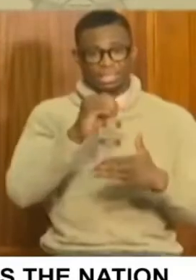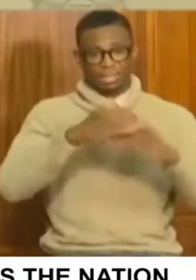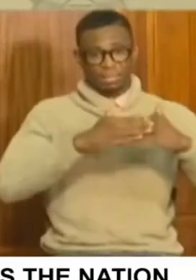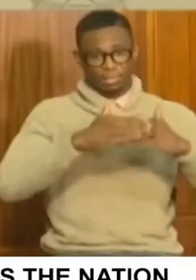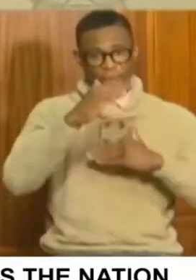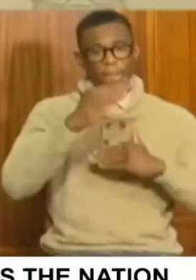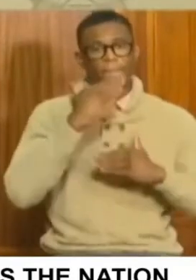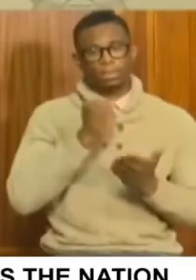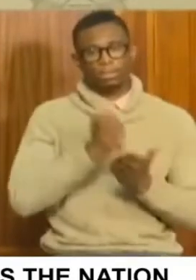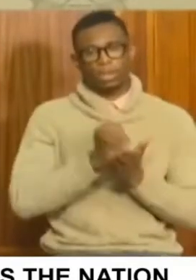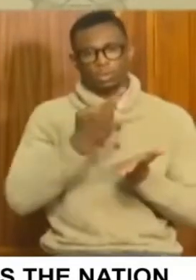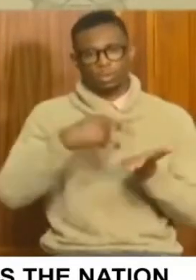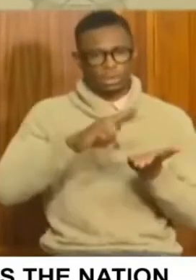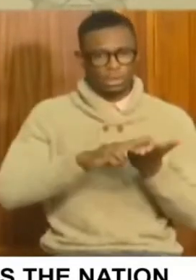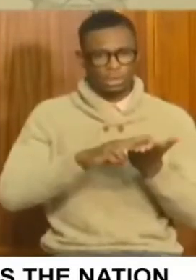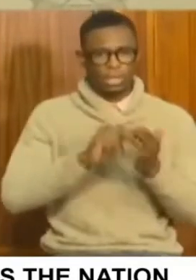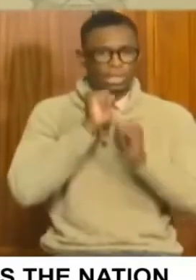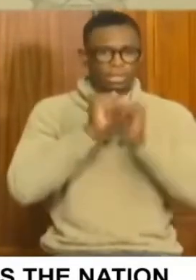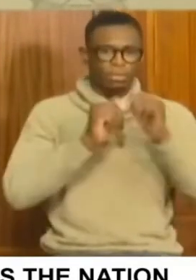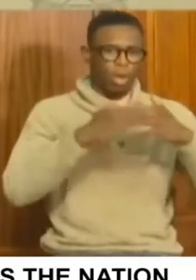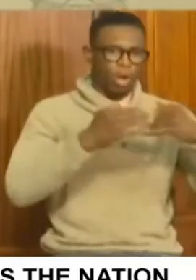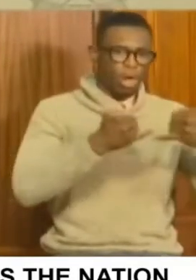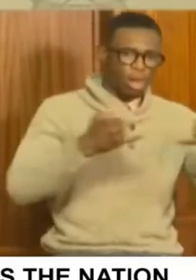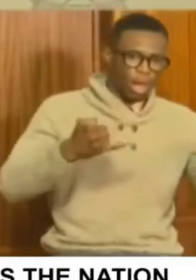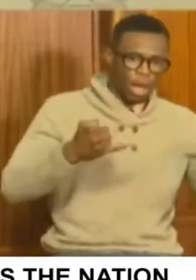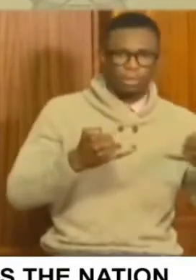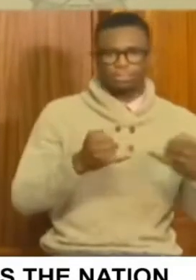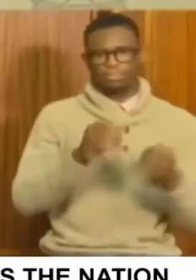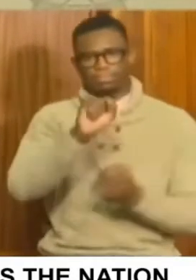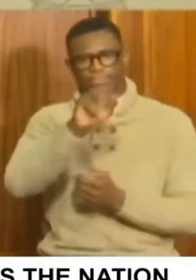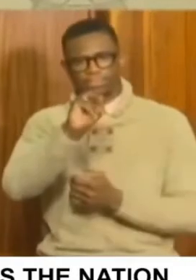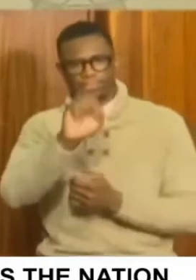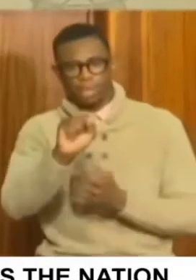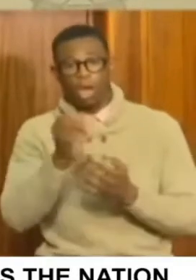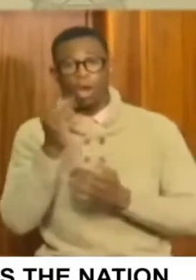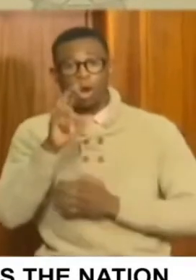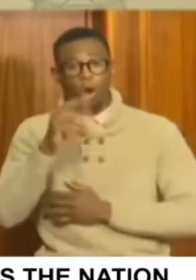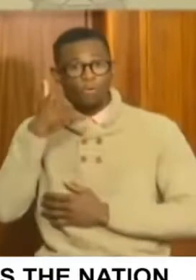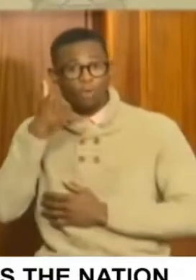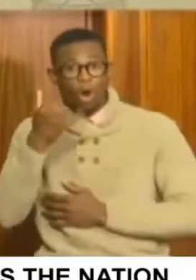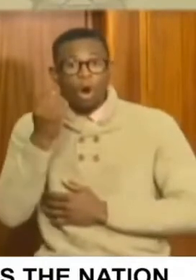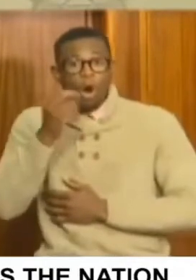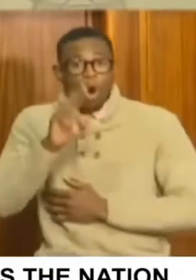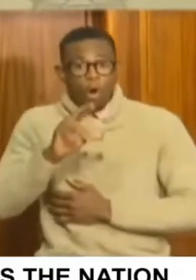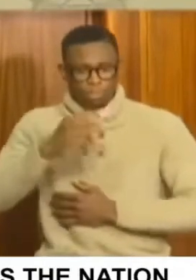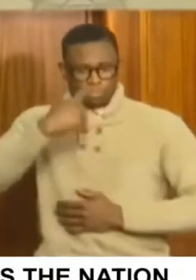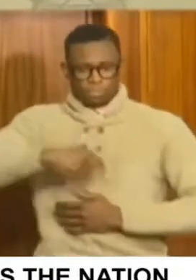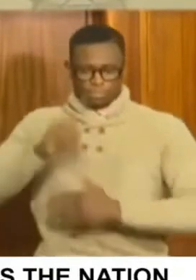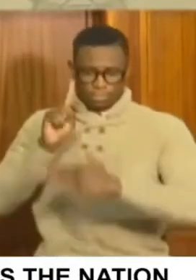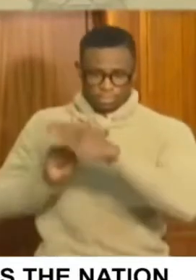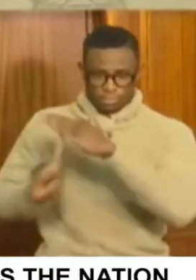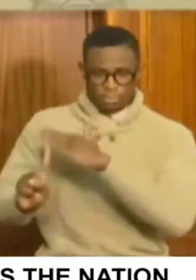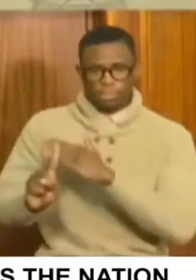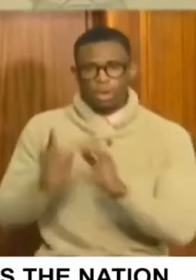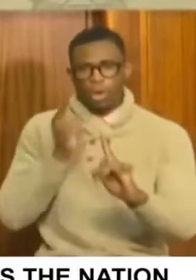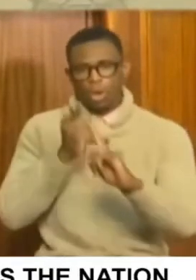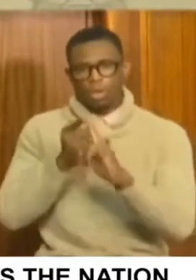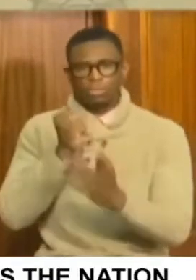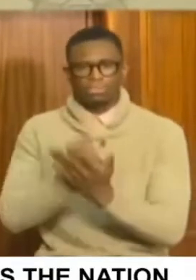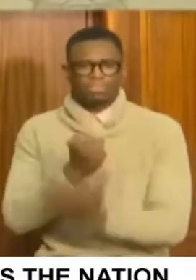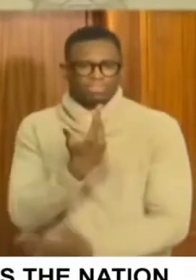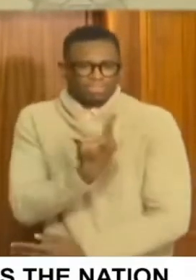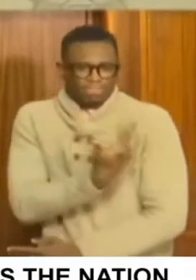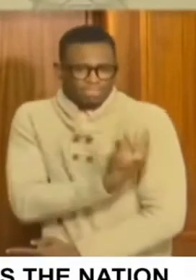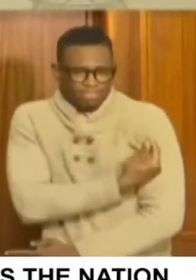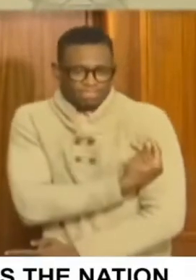Mm. Whether online. Ooh, did she get tired? We got a new hand signer. Or in person and get vaccinated without